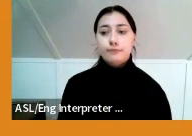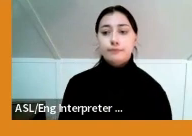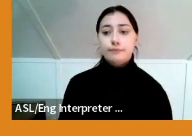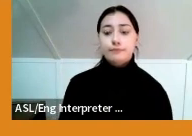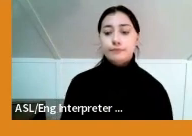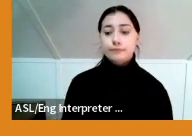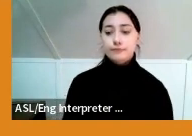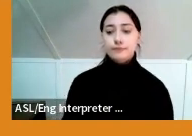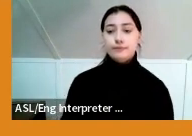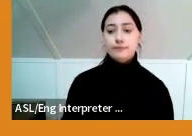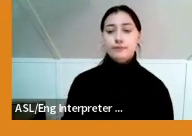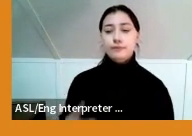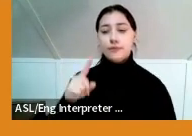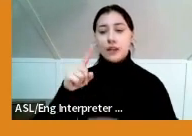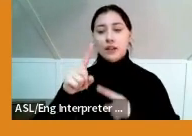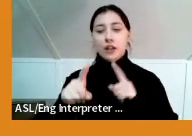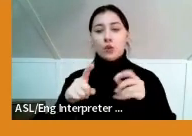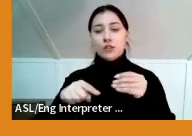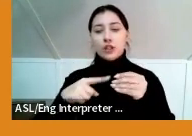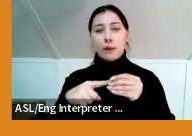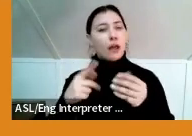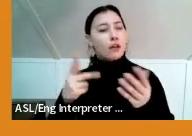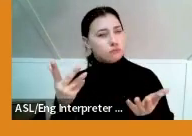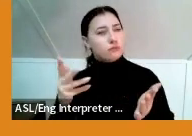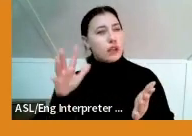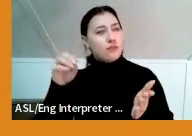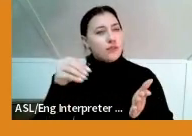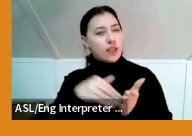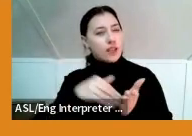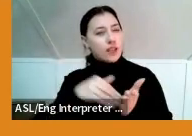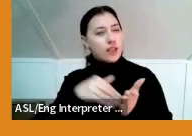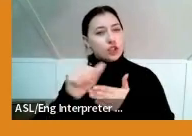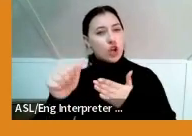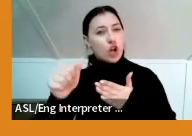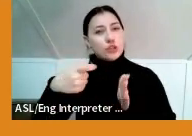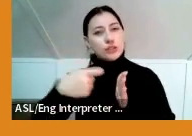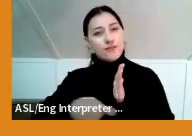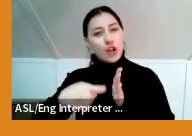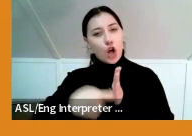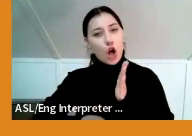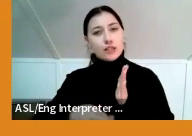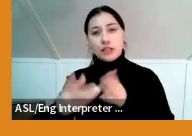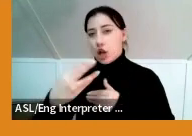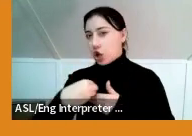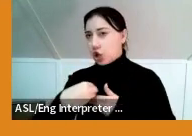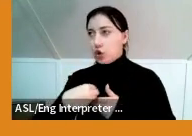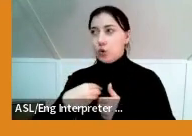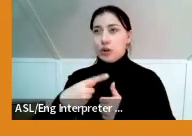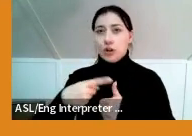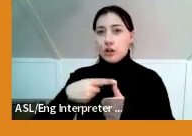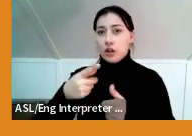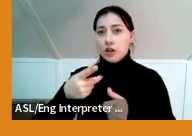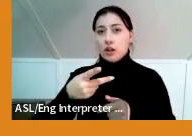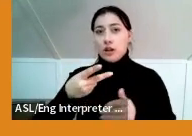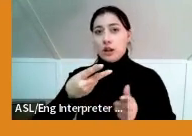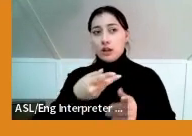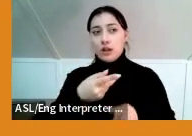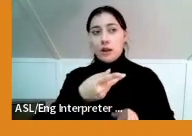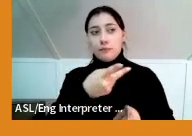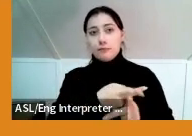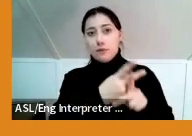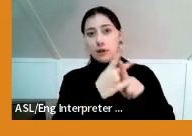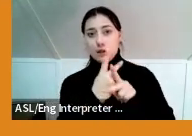And then a question on, again, what that $50,000 in operating expenses can include. Does that include debts or loans of any kind?